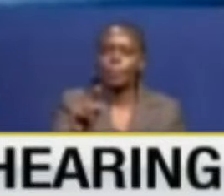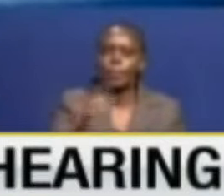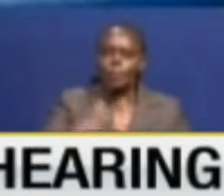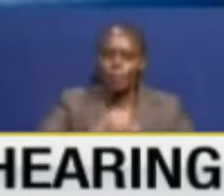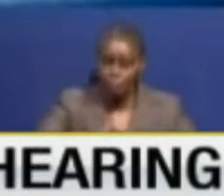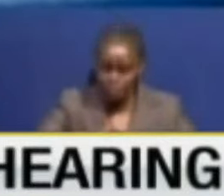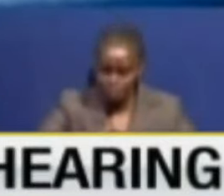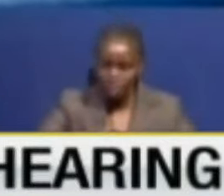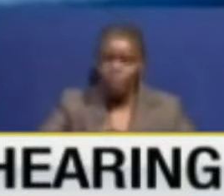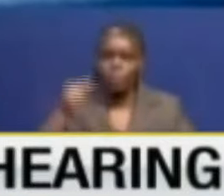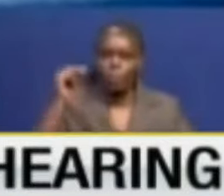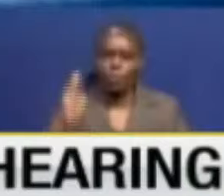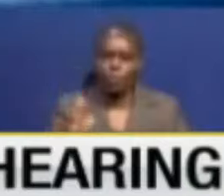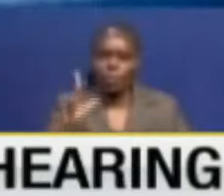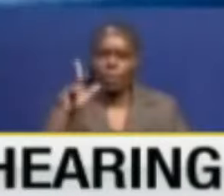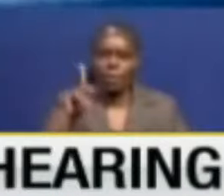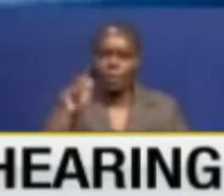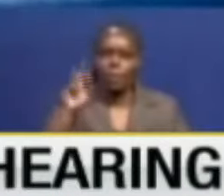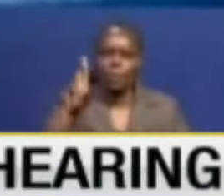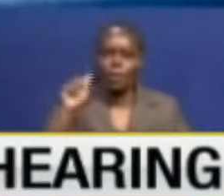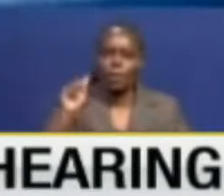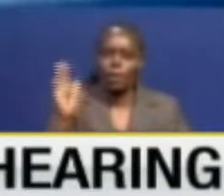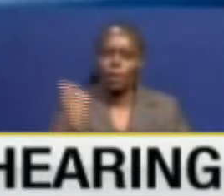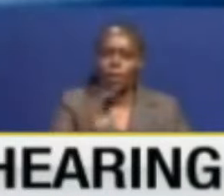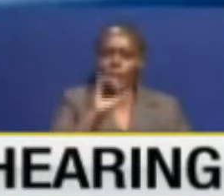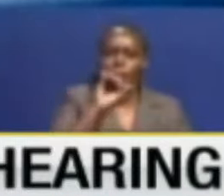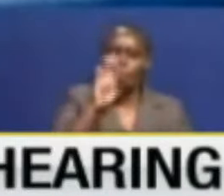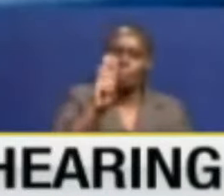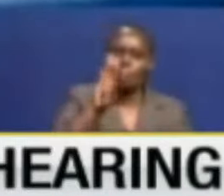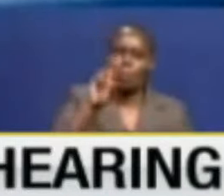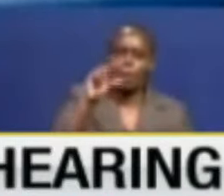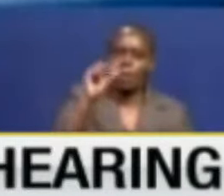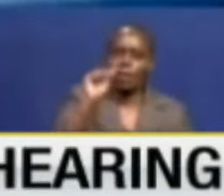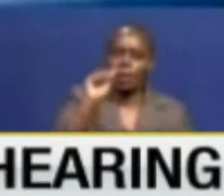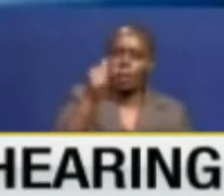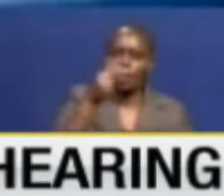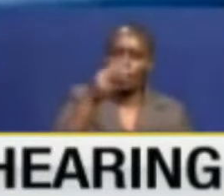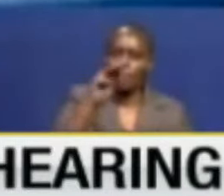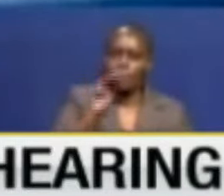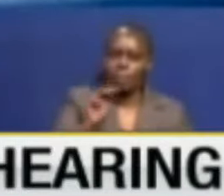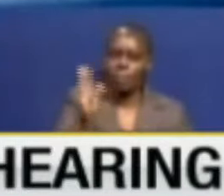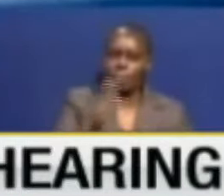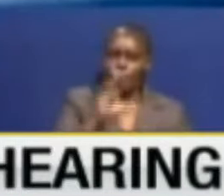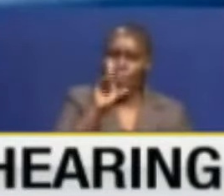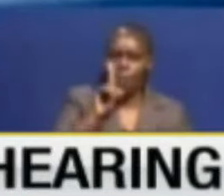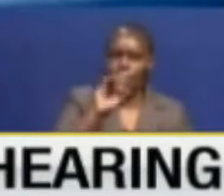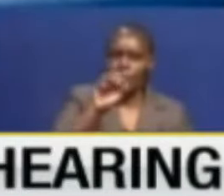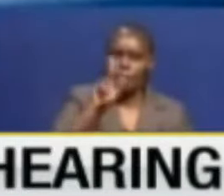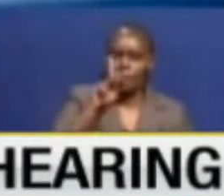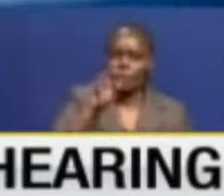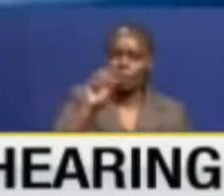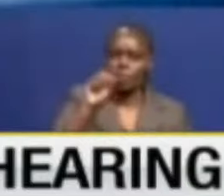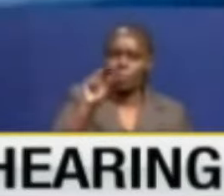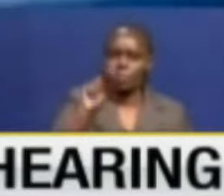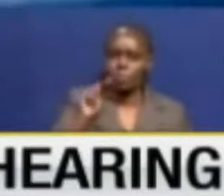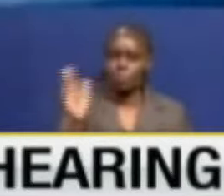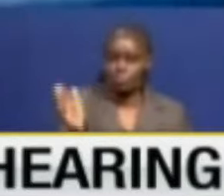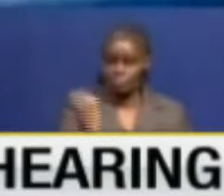Honorable Kawira Mwangaza, Mr. Ibrahim Mutwiri Kirimi, Mr. Dixon Munene